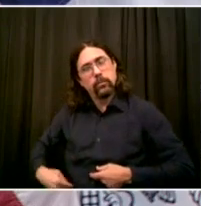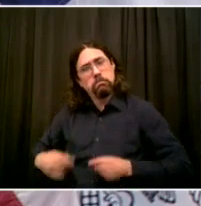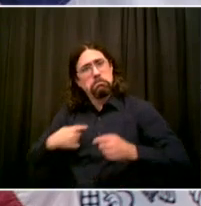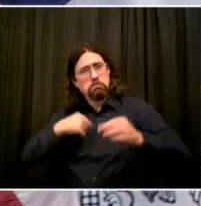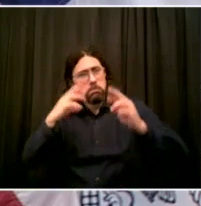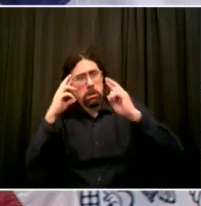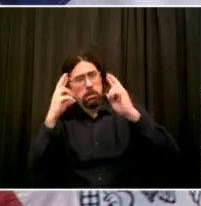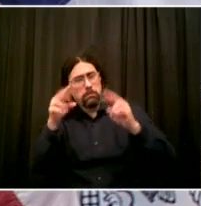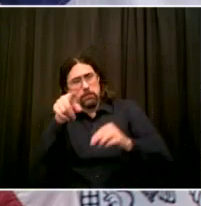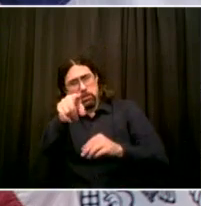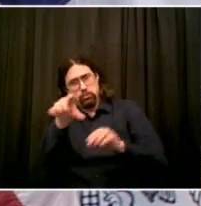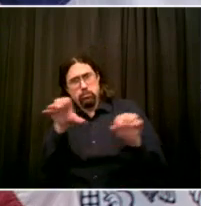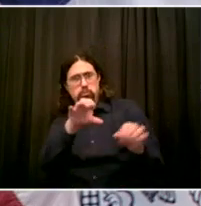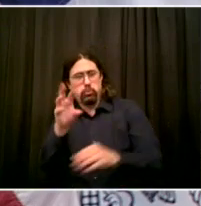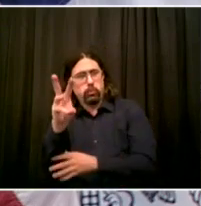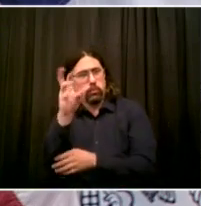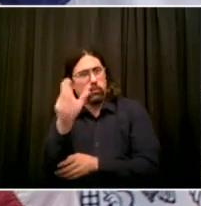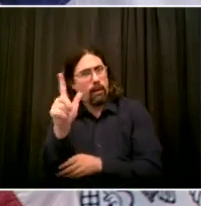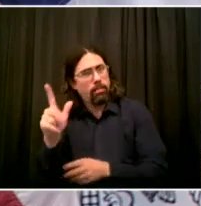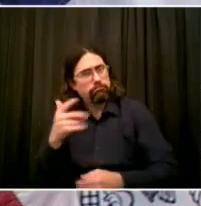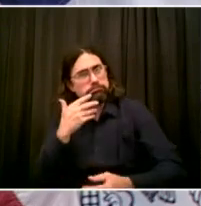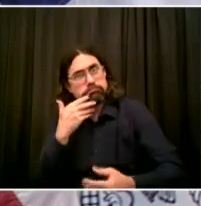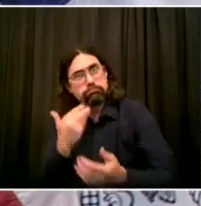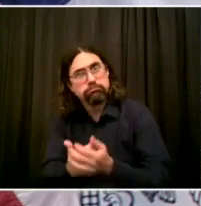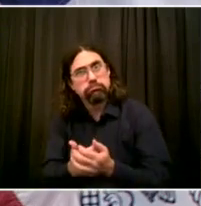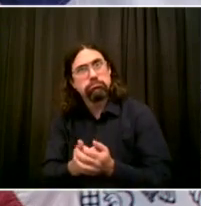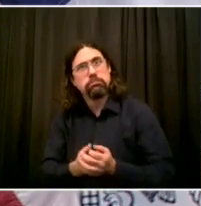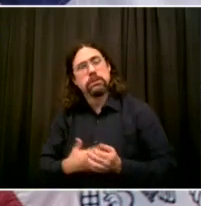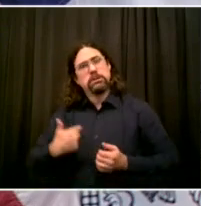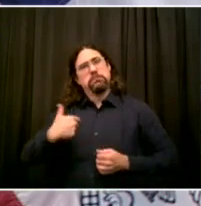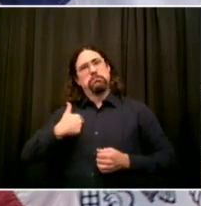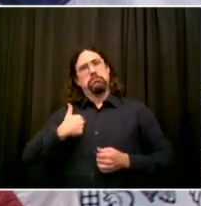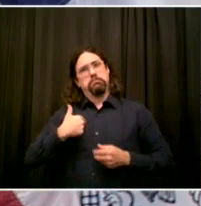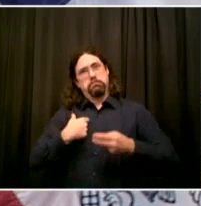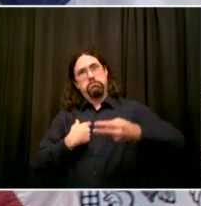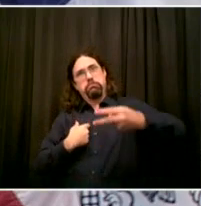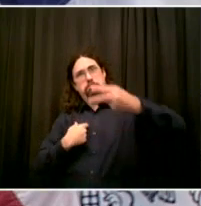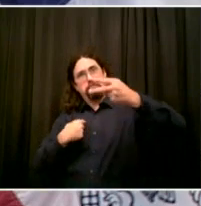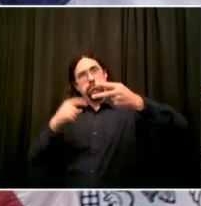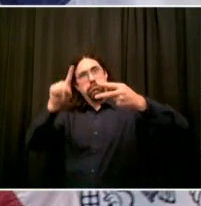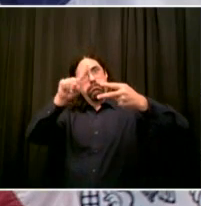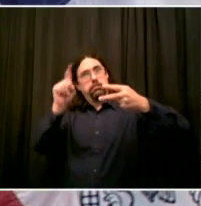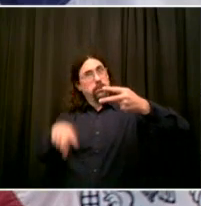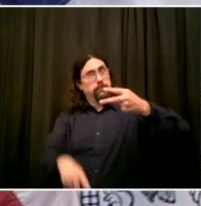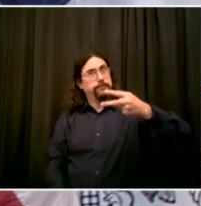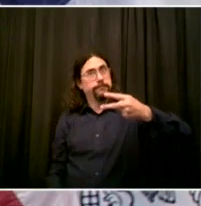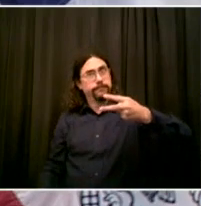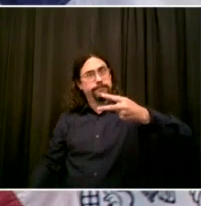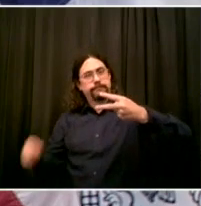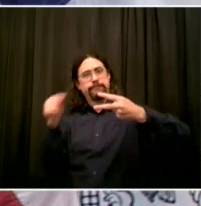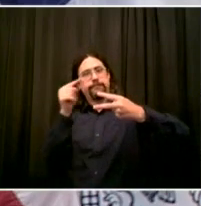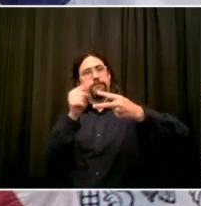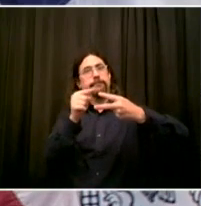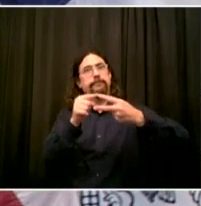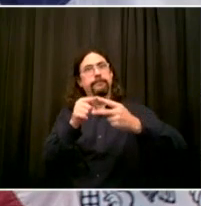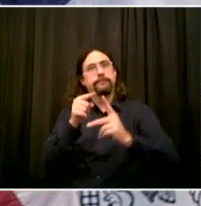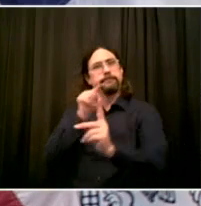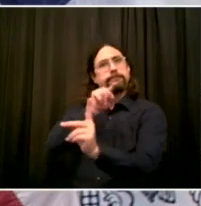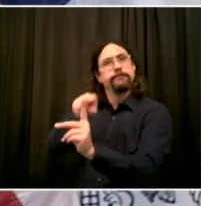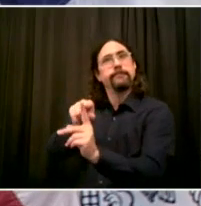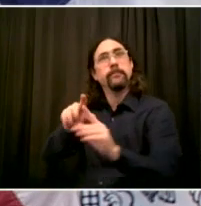Two questions. The first on the child care. I mean, you say you have 100,000 slots or preparing for 100,000